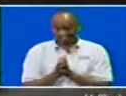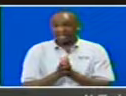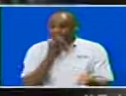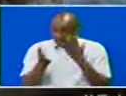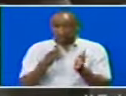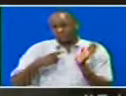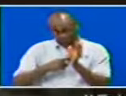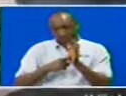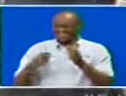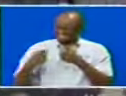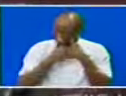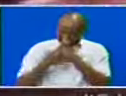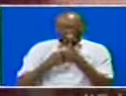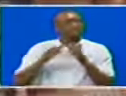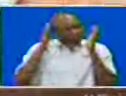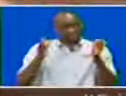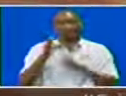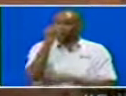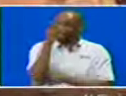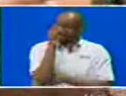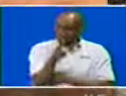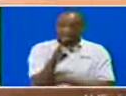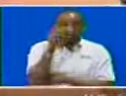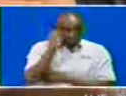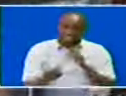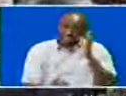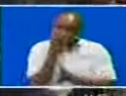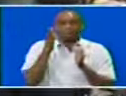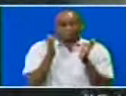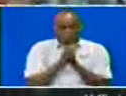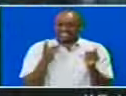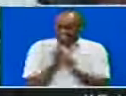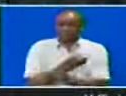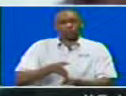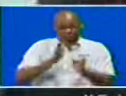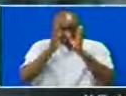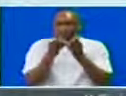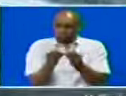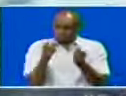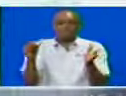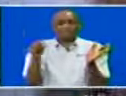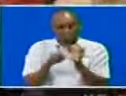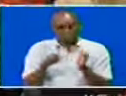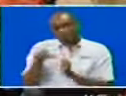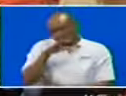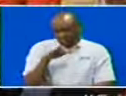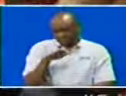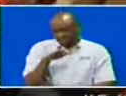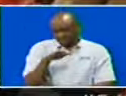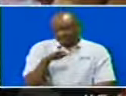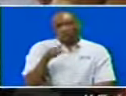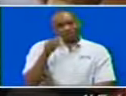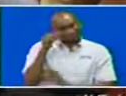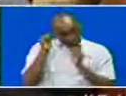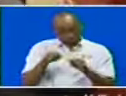prove a great headache for the party, which may have to come up with adequate mechanisms of dealing with such scenarios for a